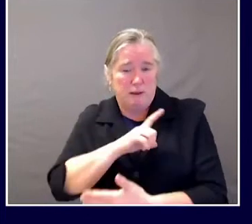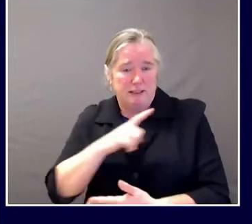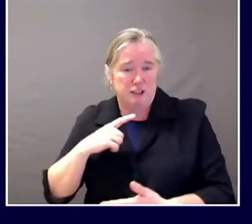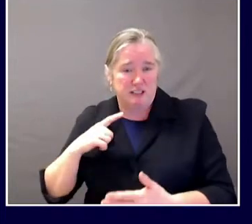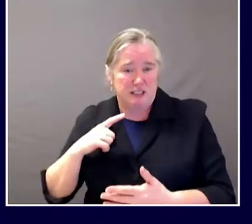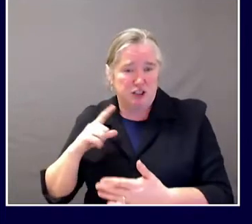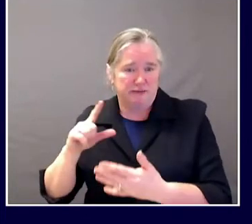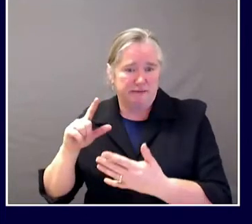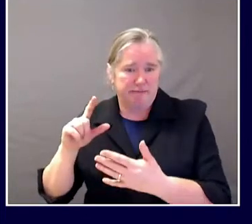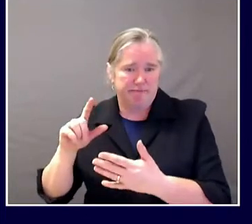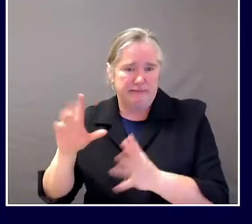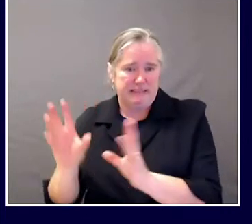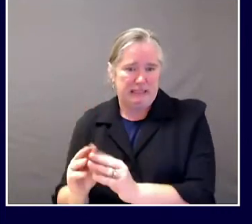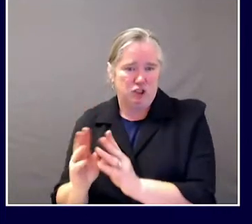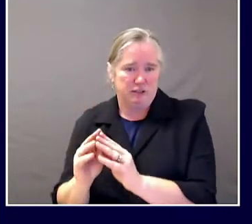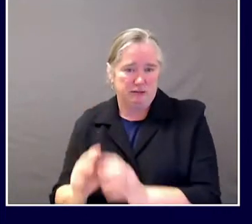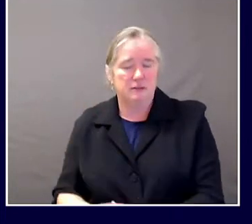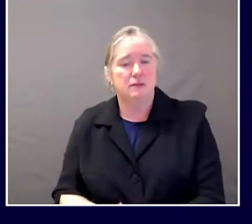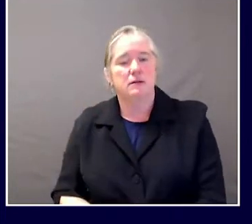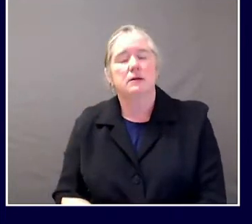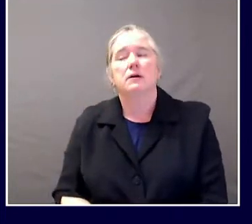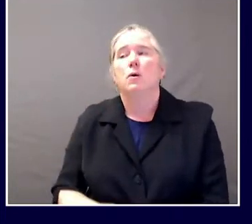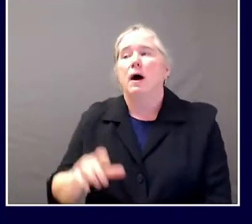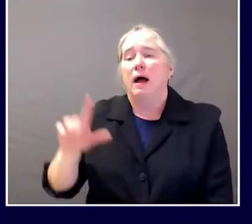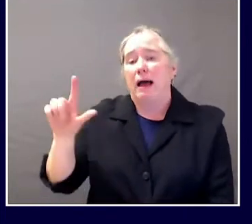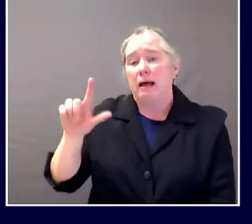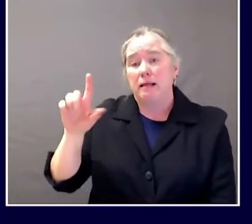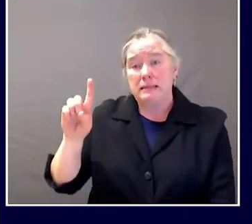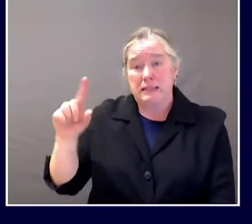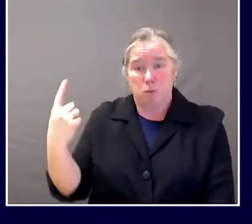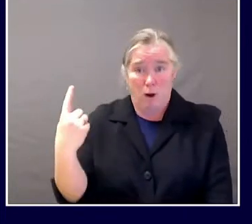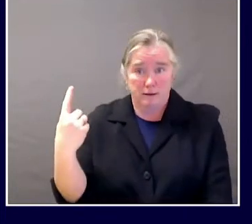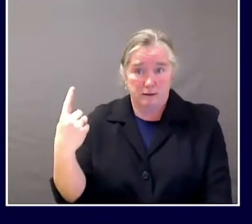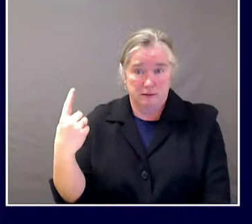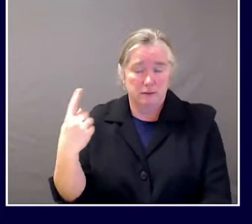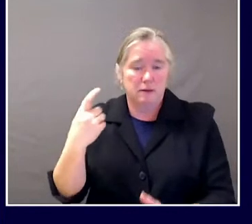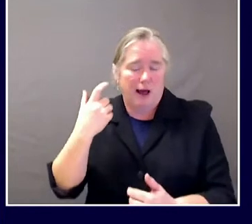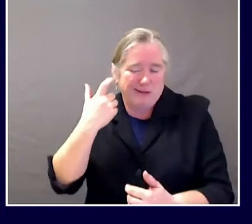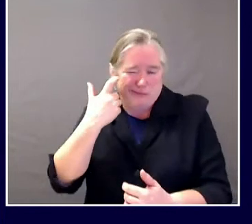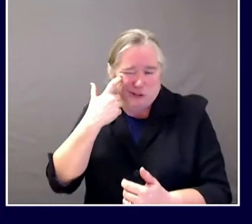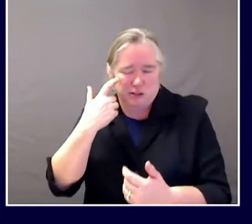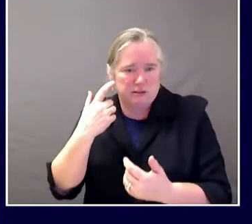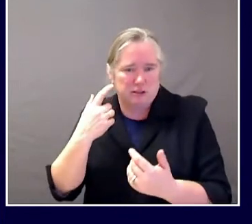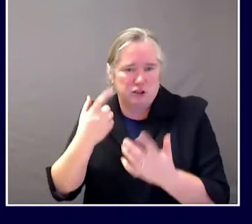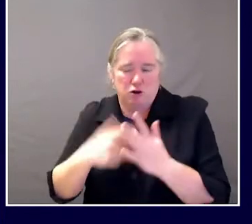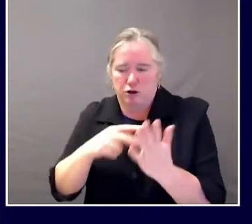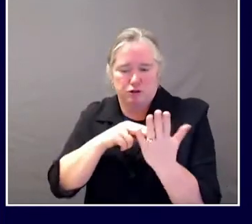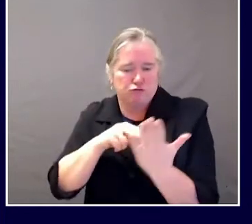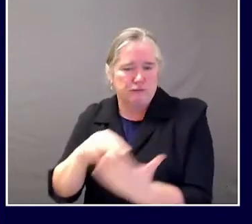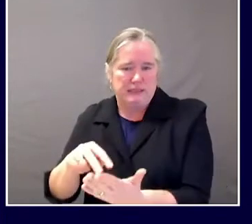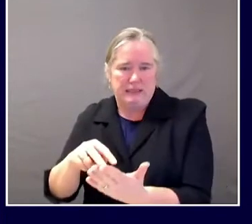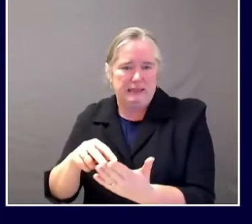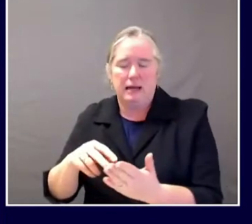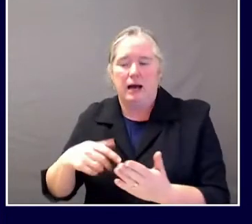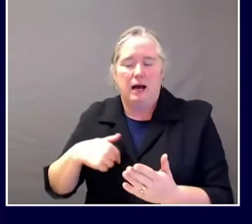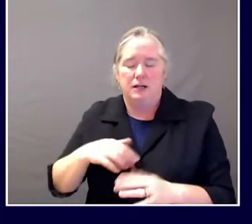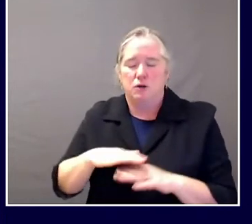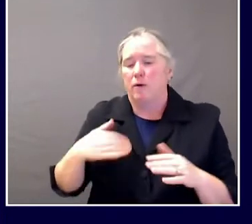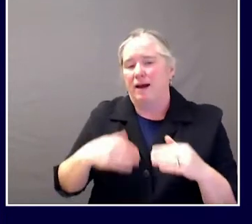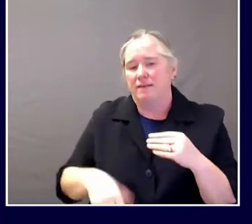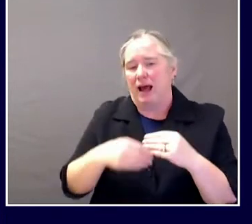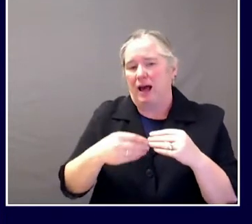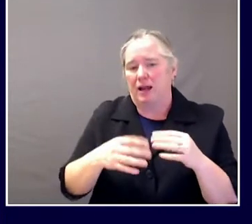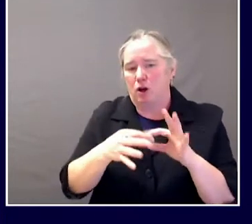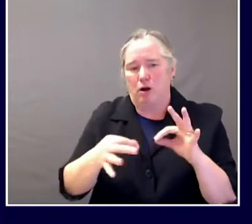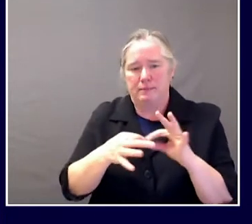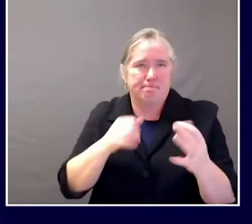just started reviewing, for example, LD1, and so I don't have much more to comment on that right now, Patrick. Again,